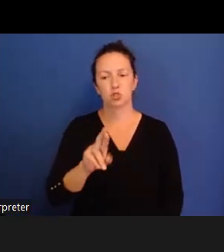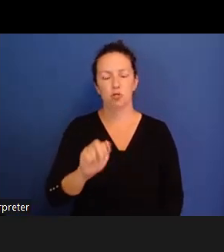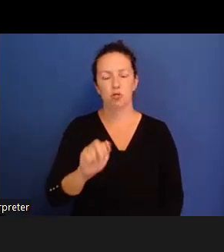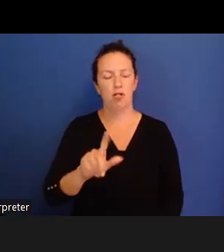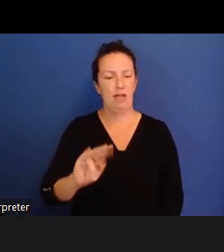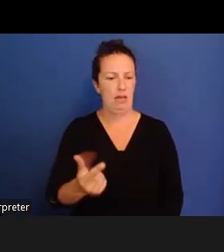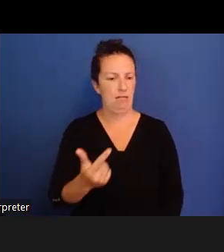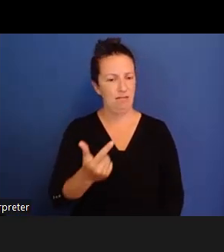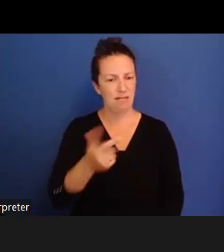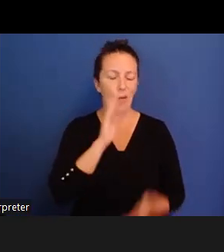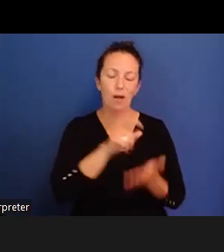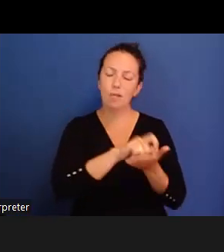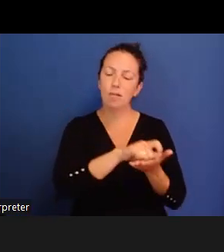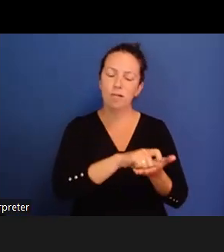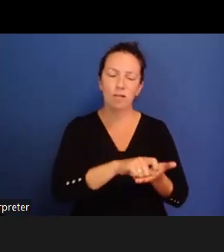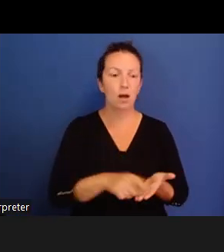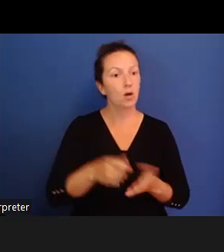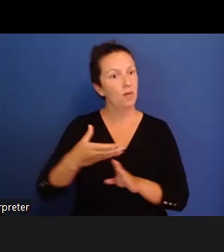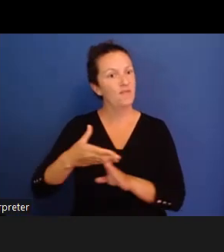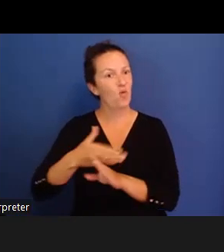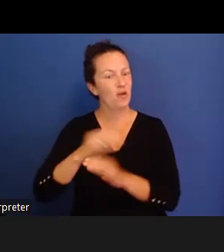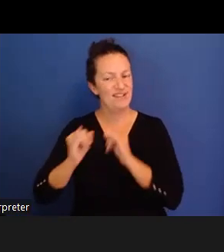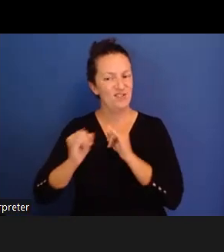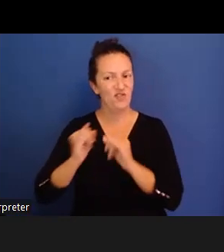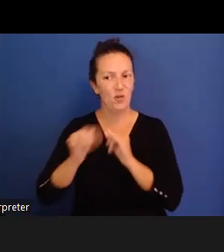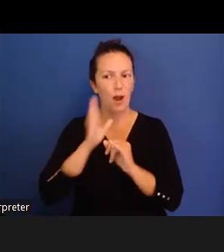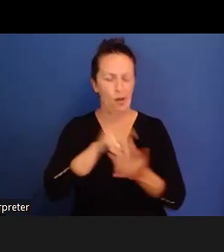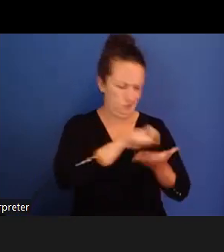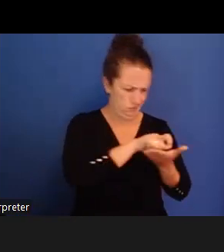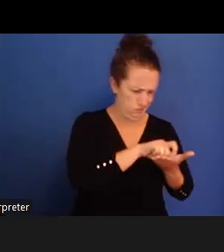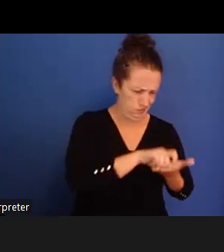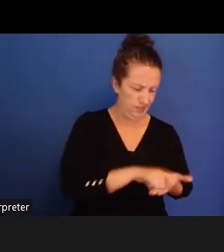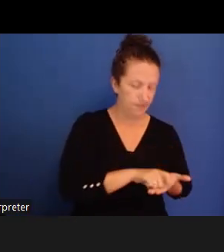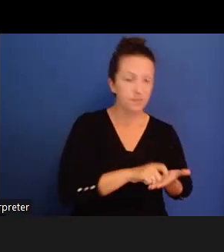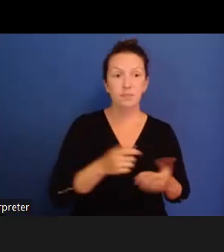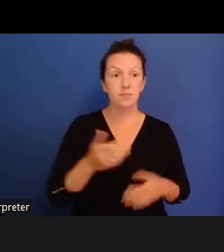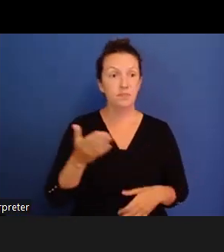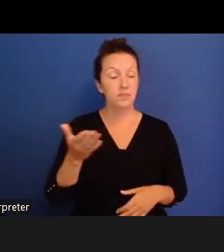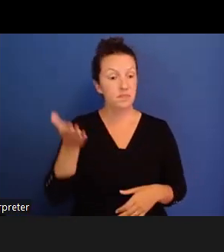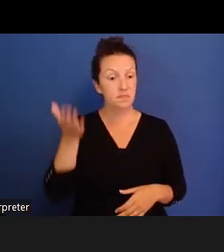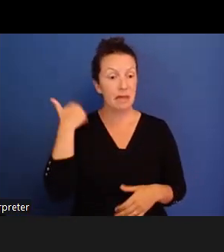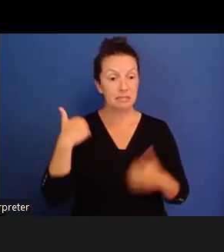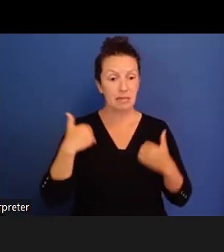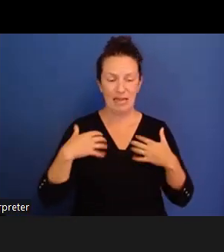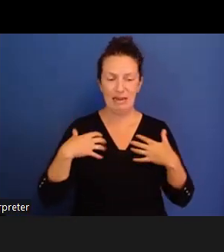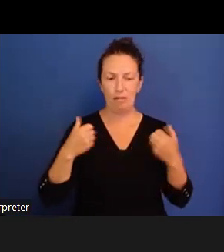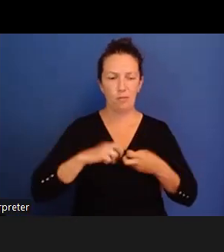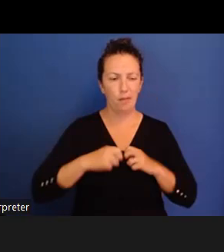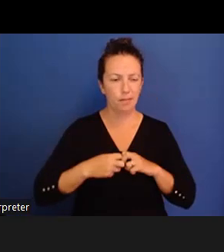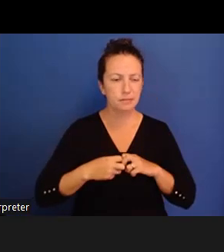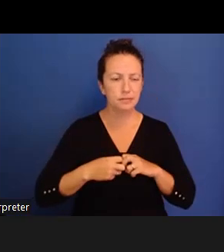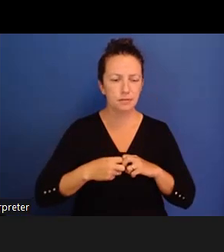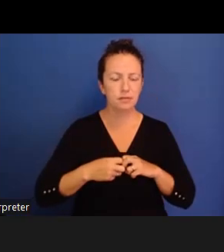I do before like interviews. I'm I had some health problems but I'm gonna go back to look